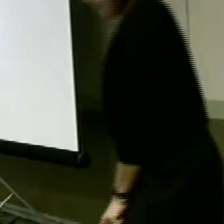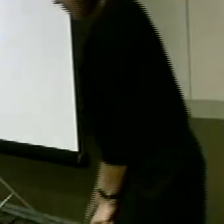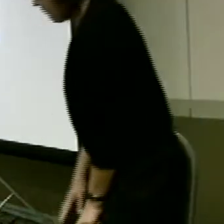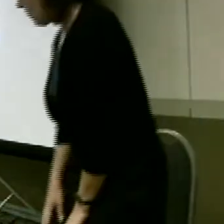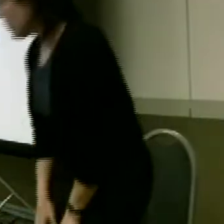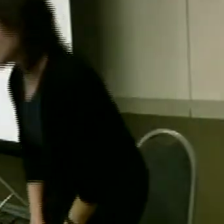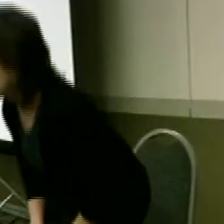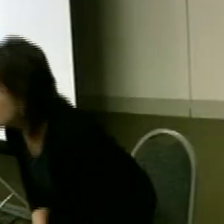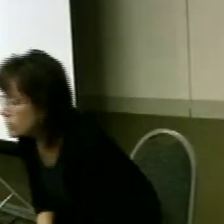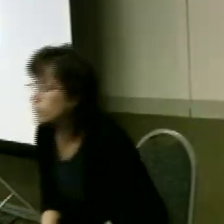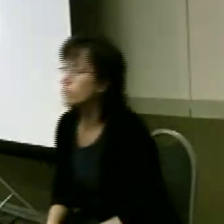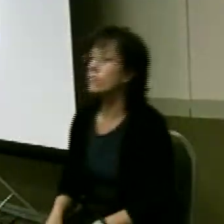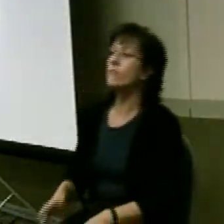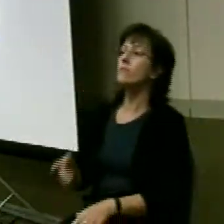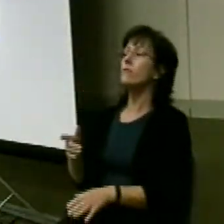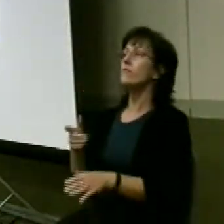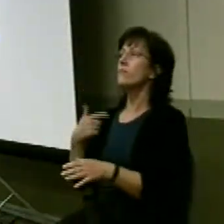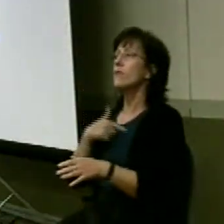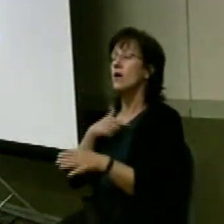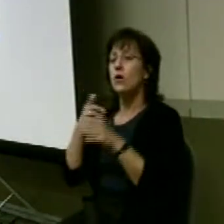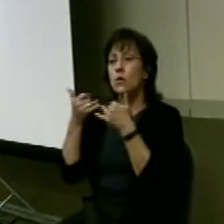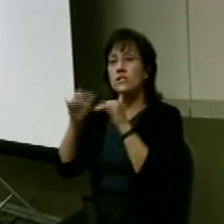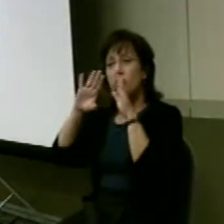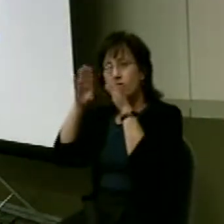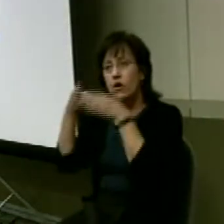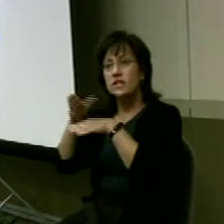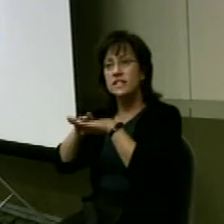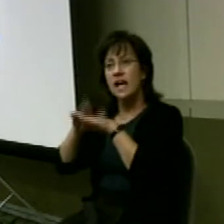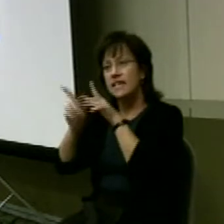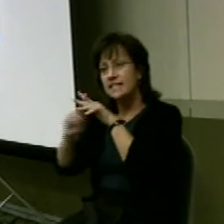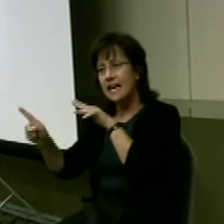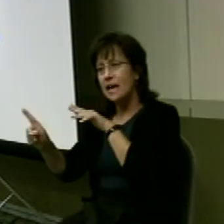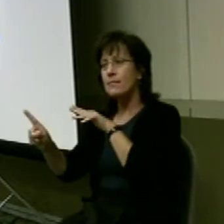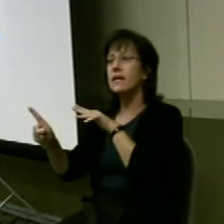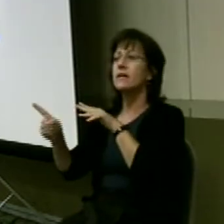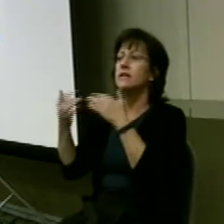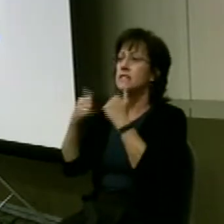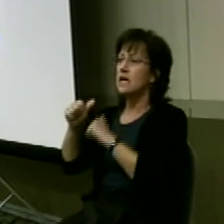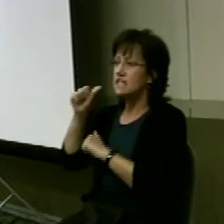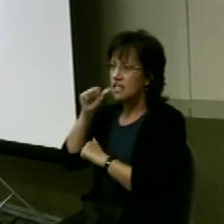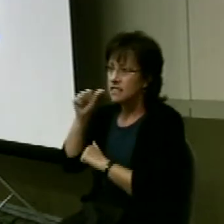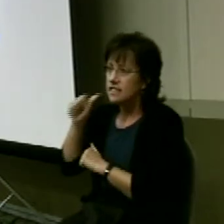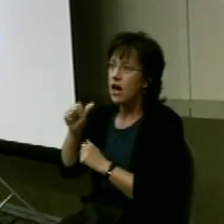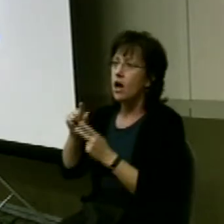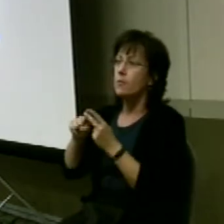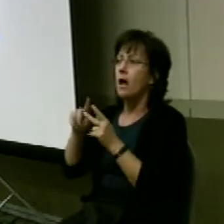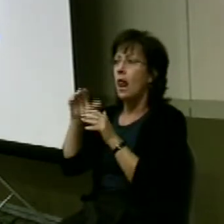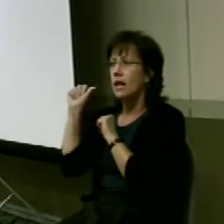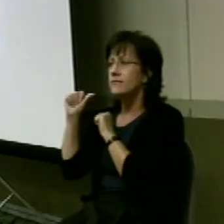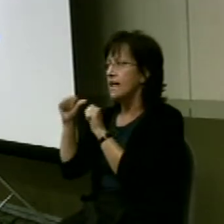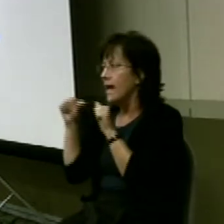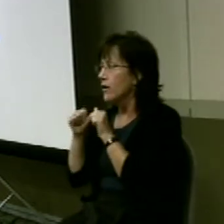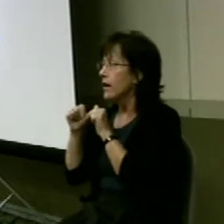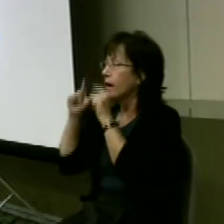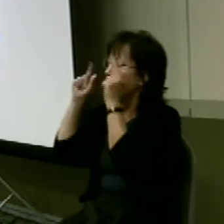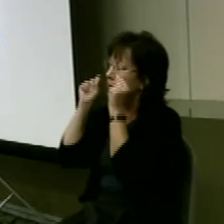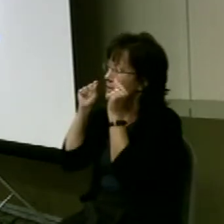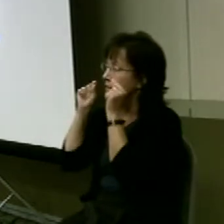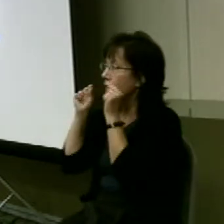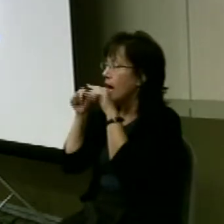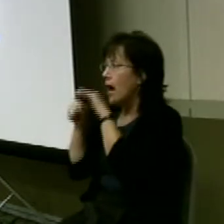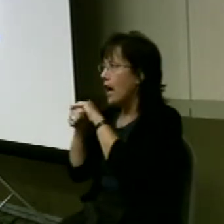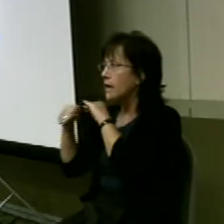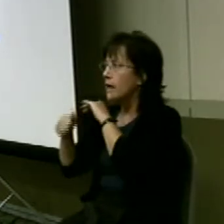So again, we're still focusing on escaping because he's still escaping the classroom. He still sucks his thumb, he still leaves the